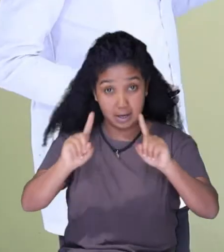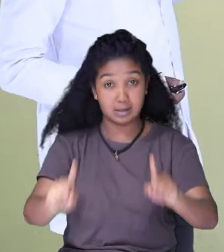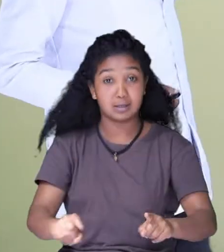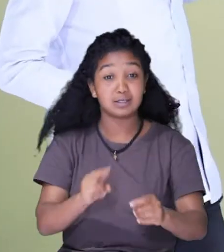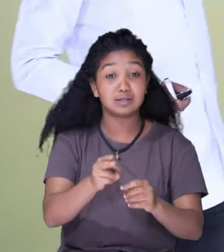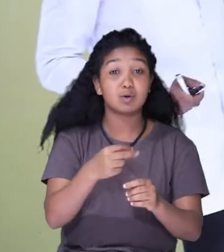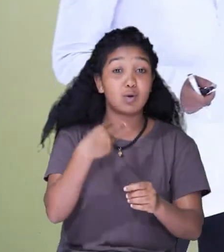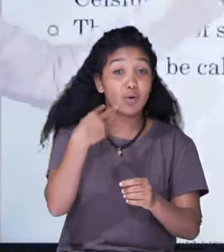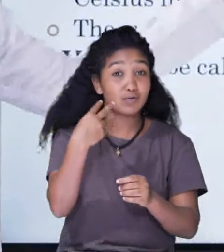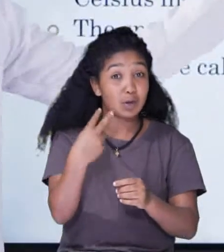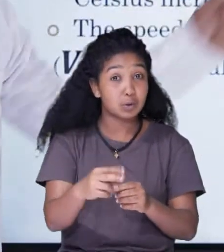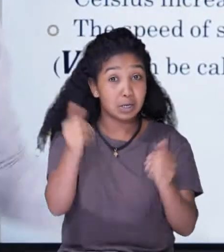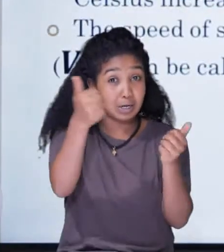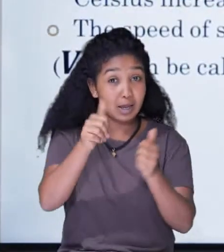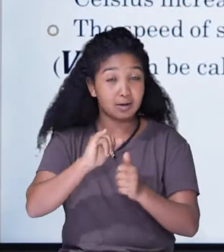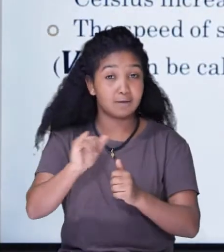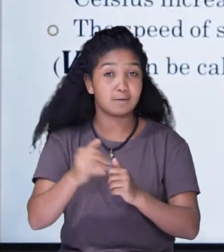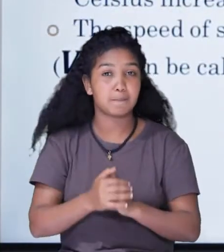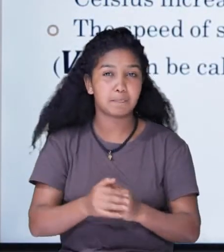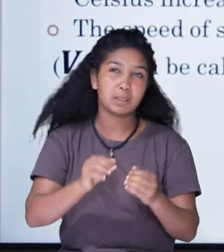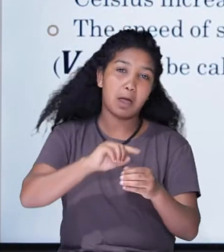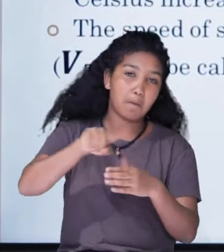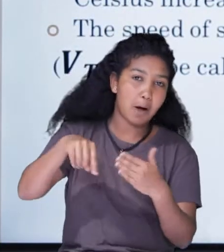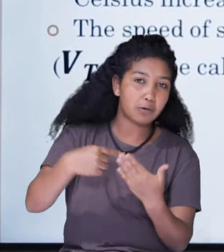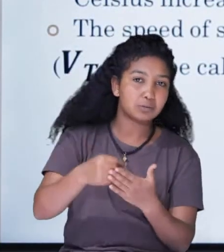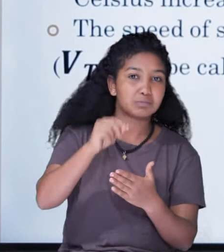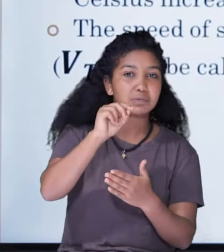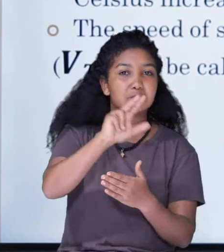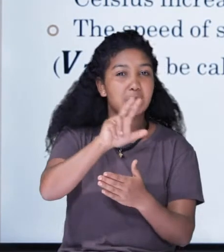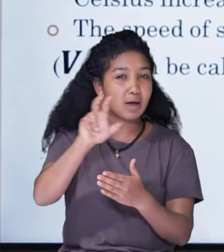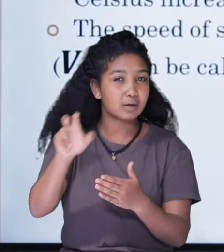the speed of sound in air is about